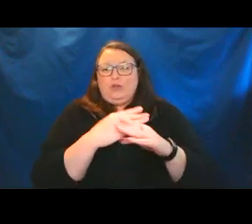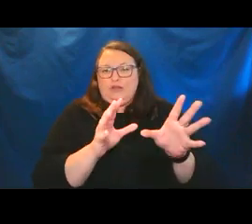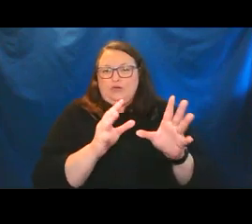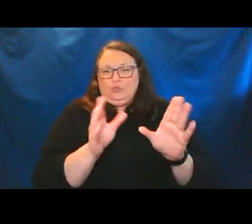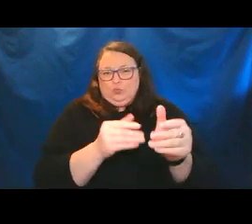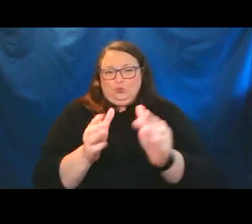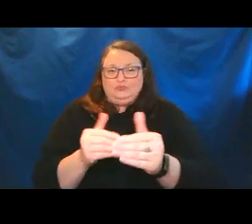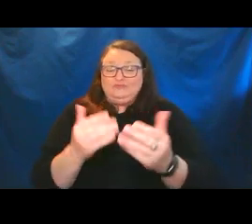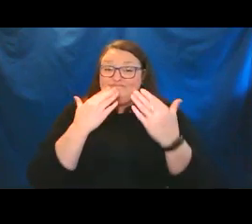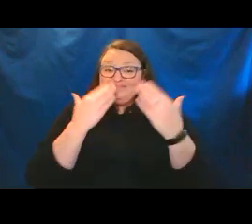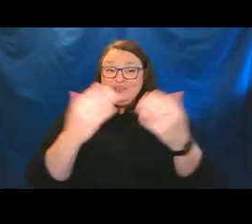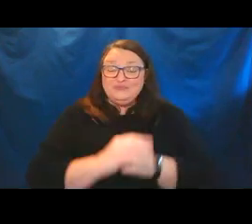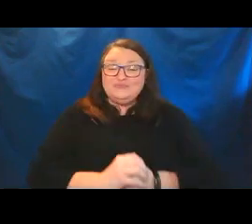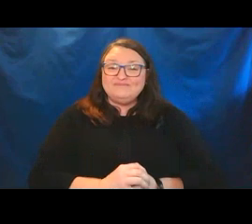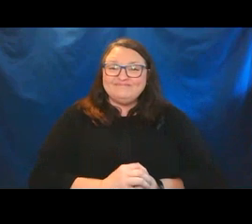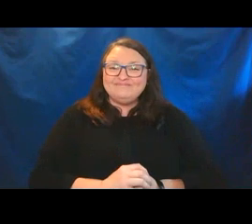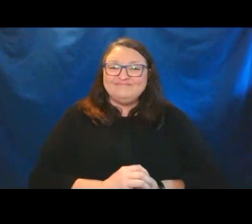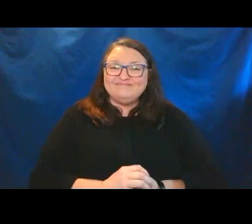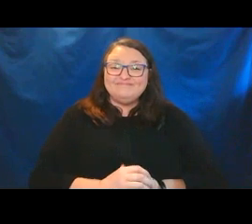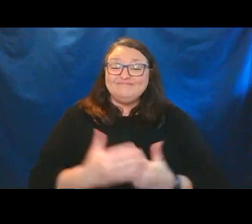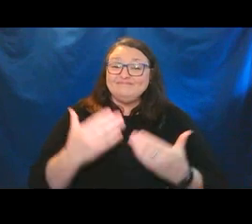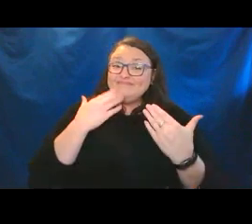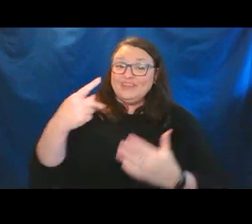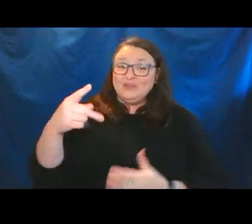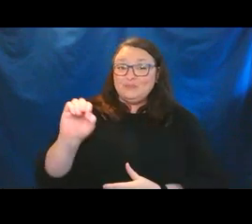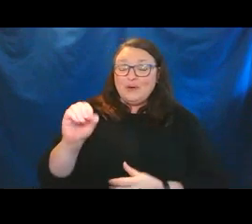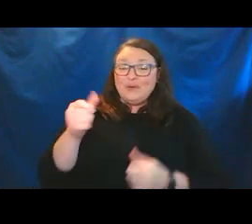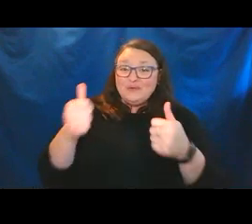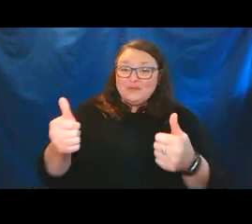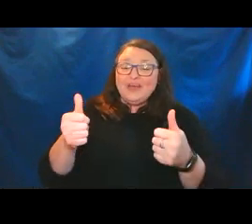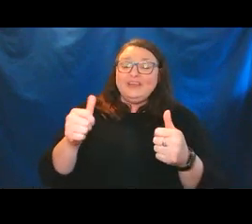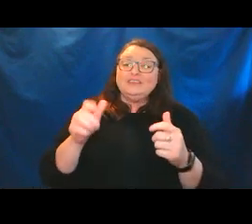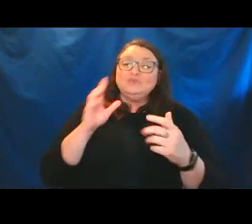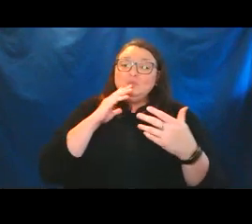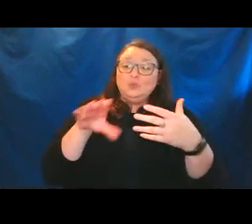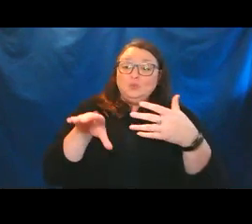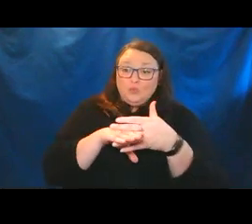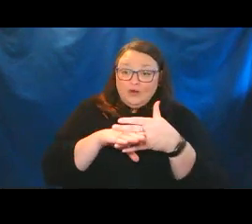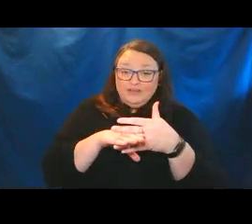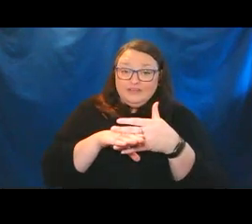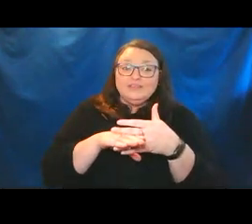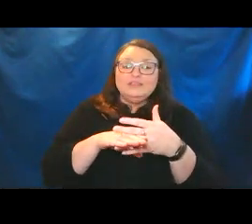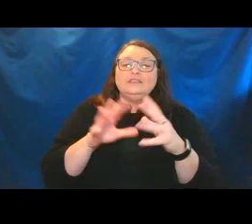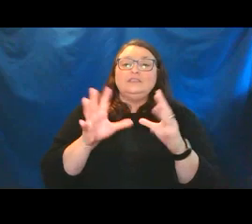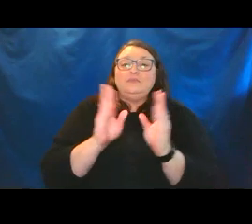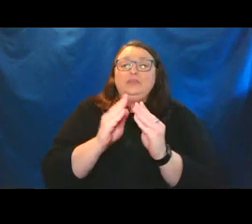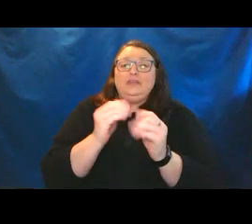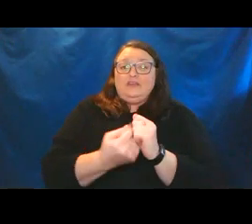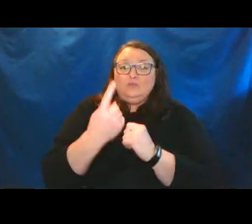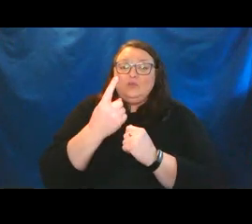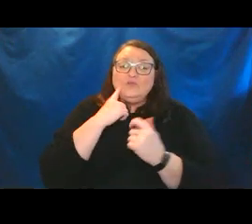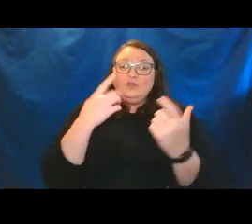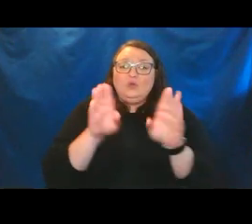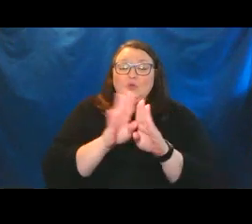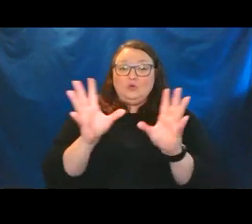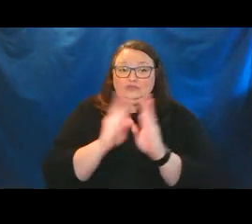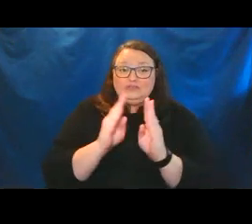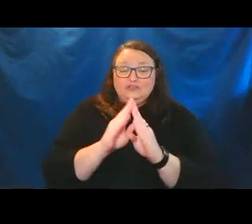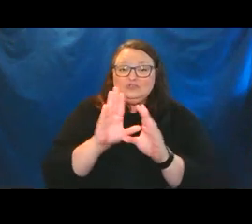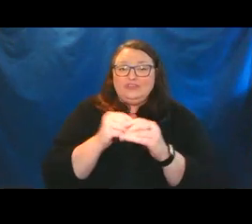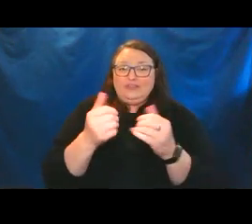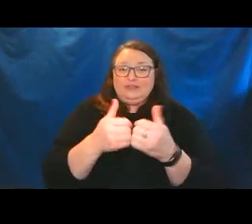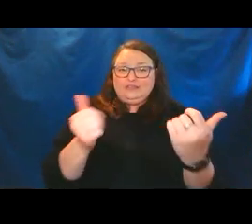you. Thank you, Poe. All right, we'll break and we'll meet everybody for the closed session in that separate